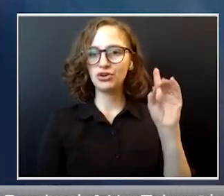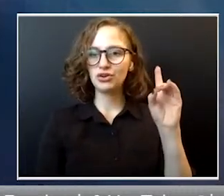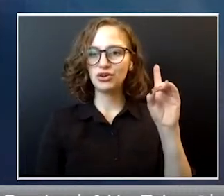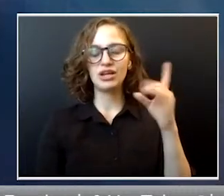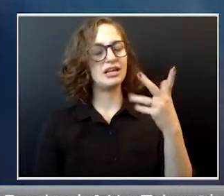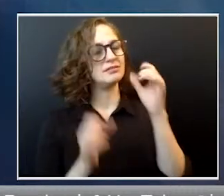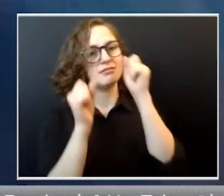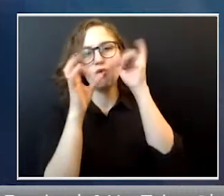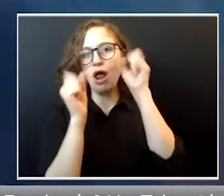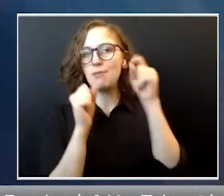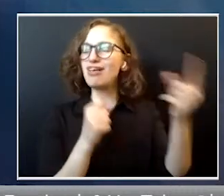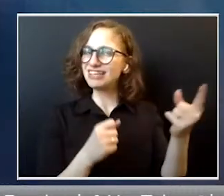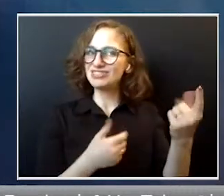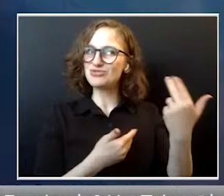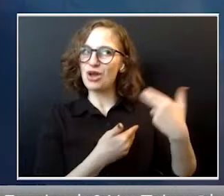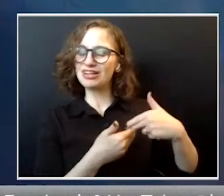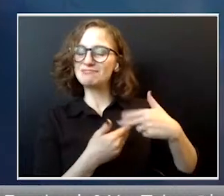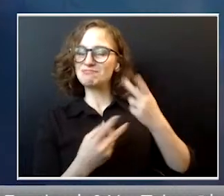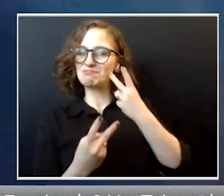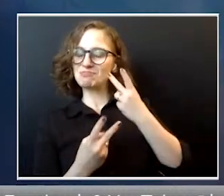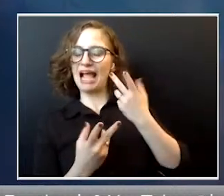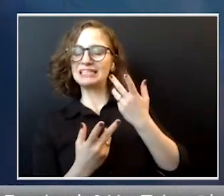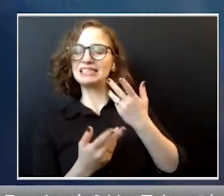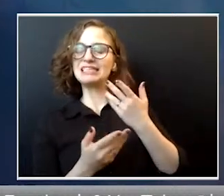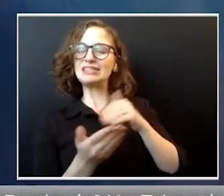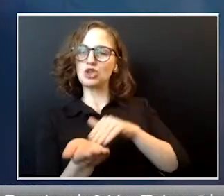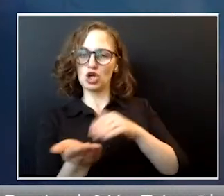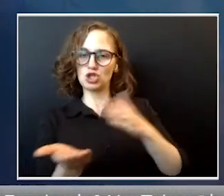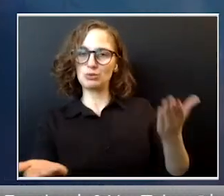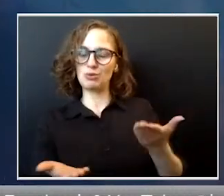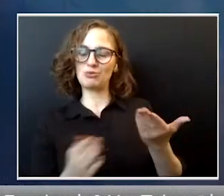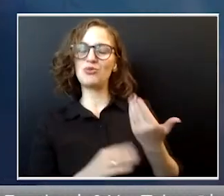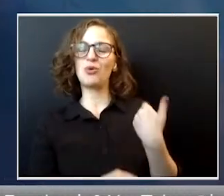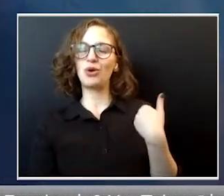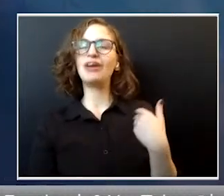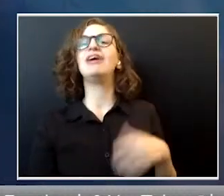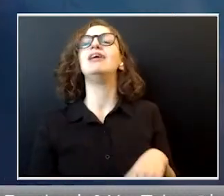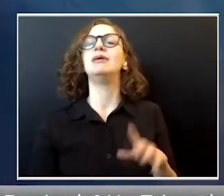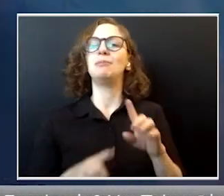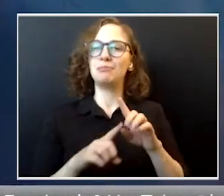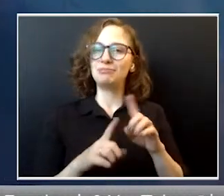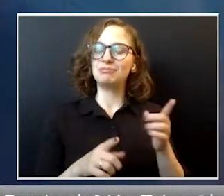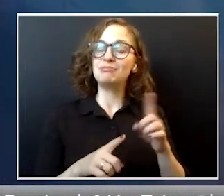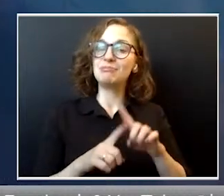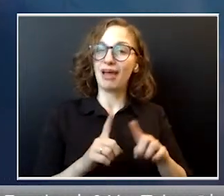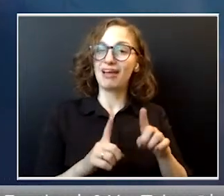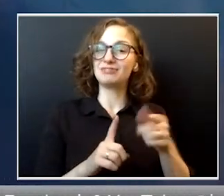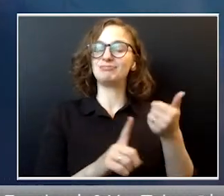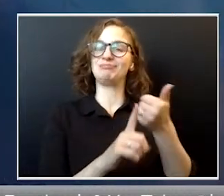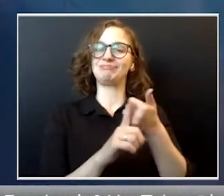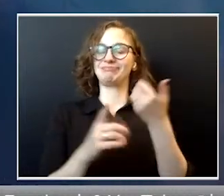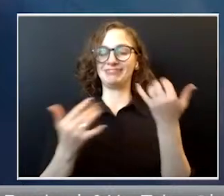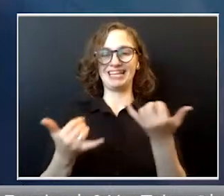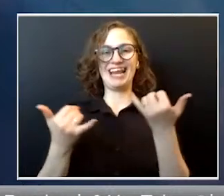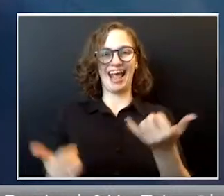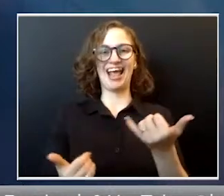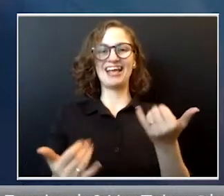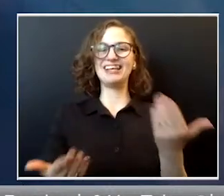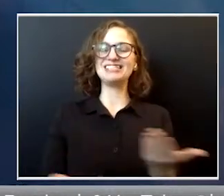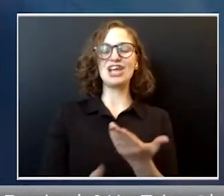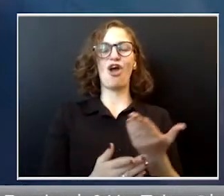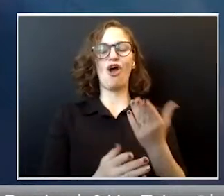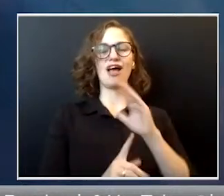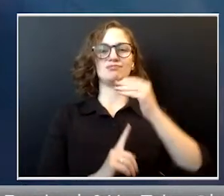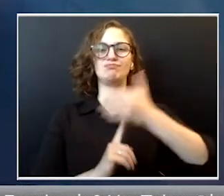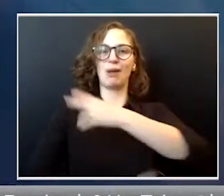talented surgeon, but for this episode, for our purposes today, he's the patient. And his experience is what enables him to